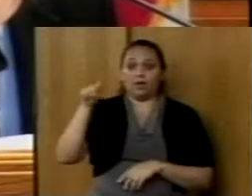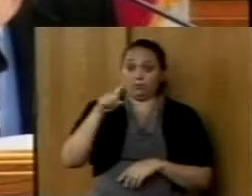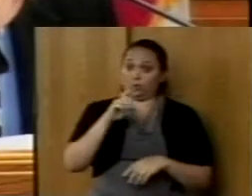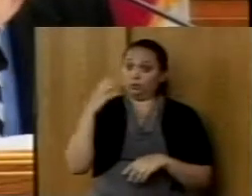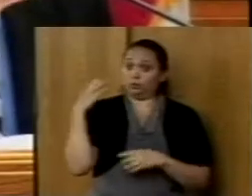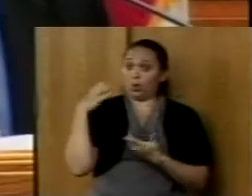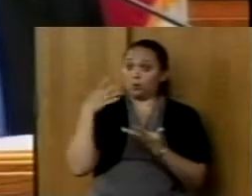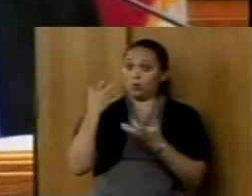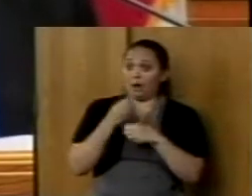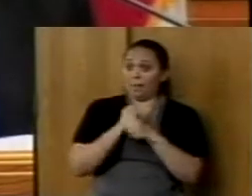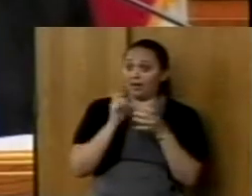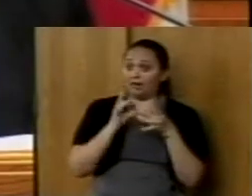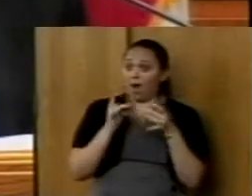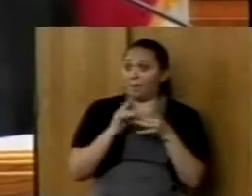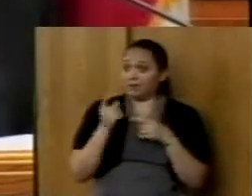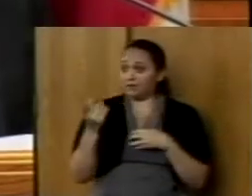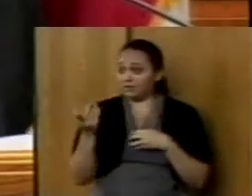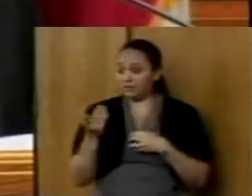some comments.